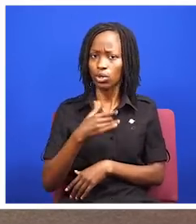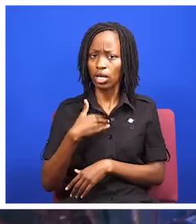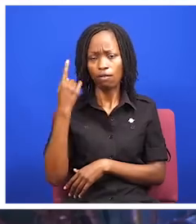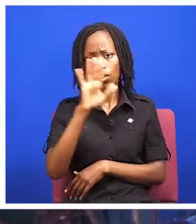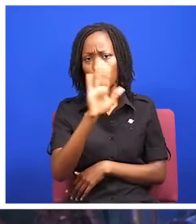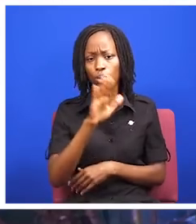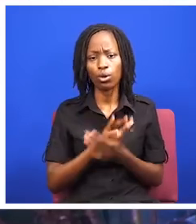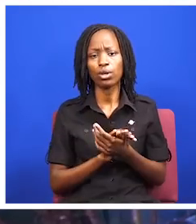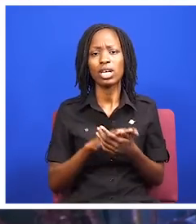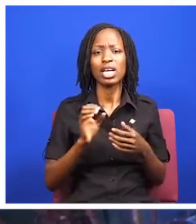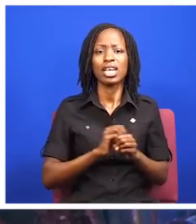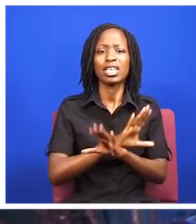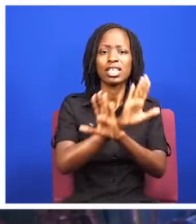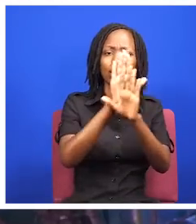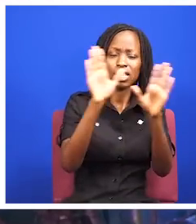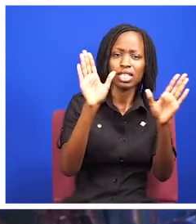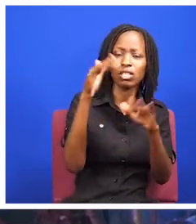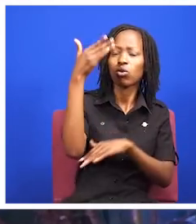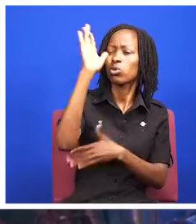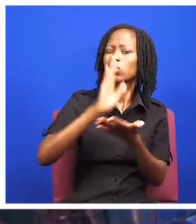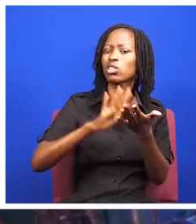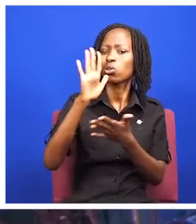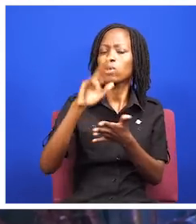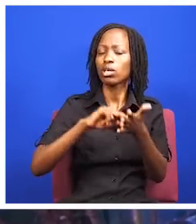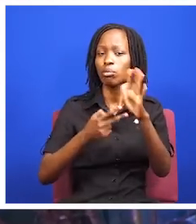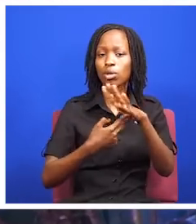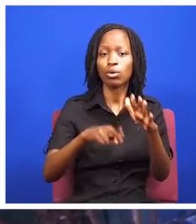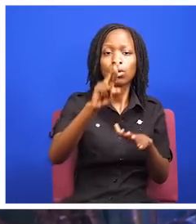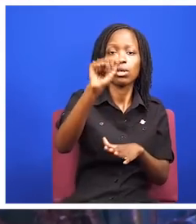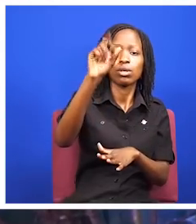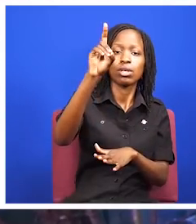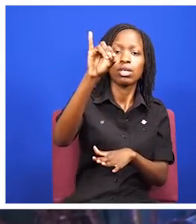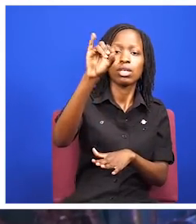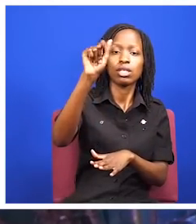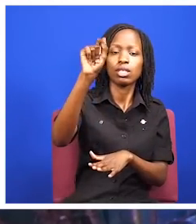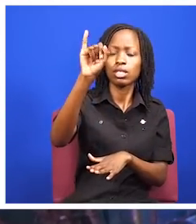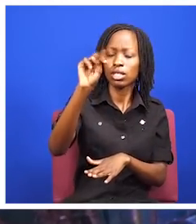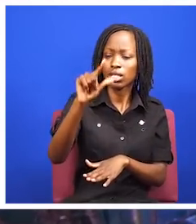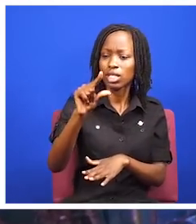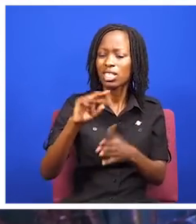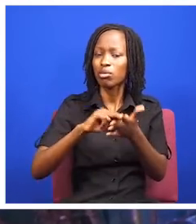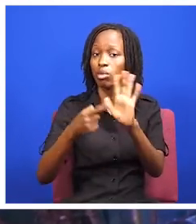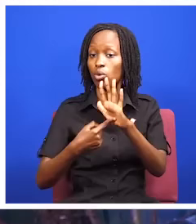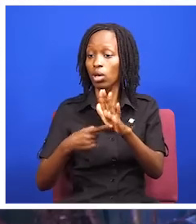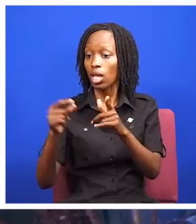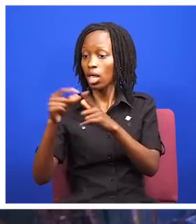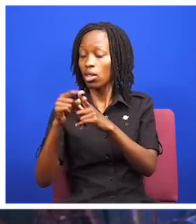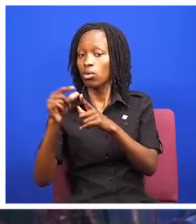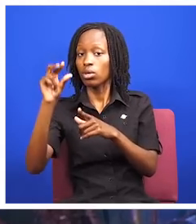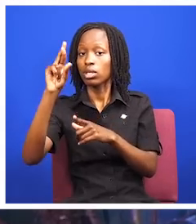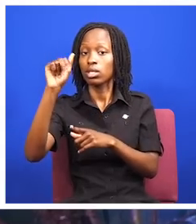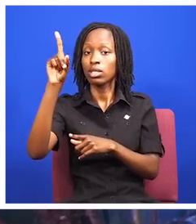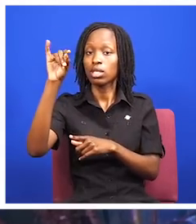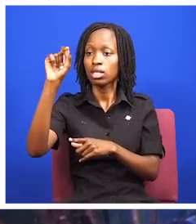is, what is to radiate God's glory? What is to radiate God's glory? And the word radiate